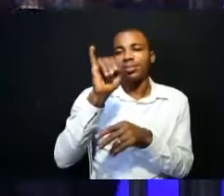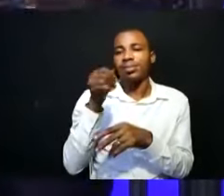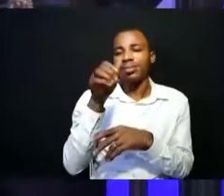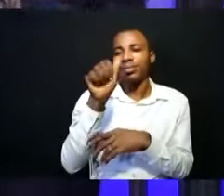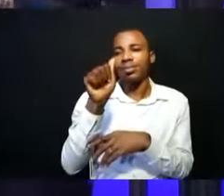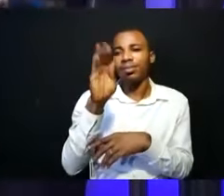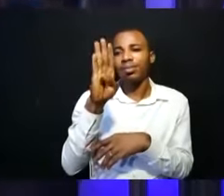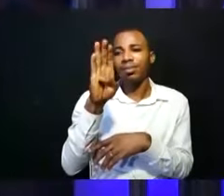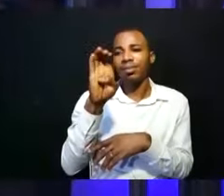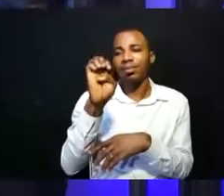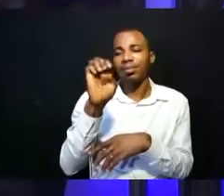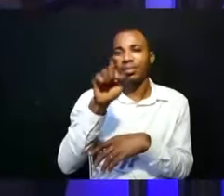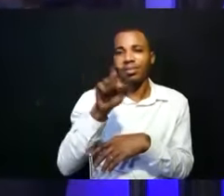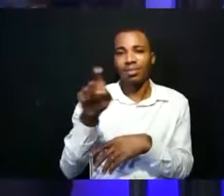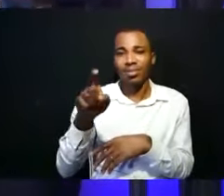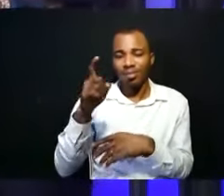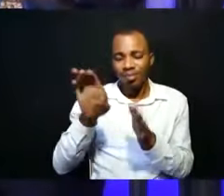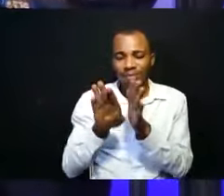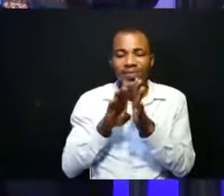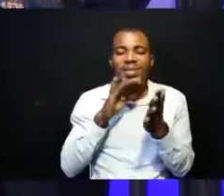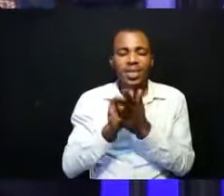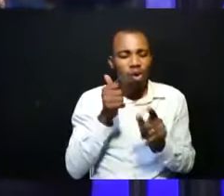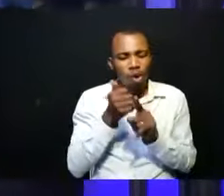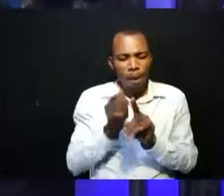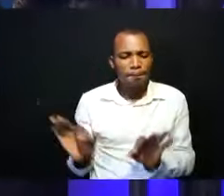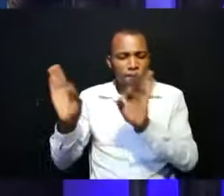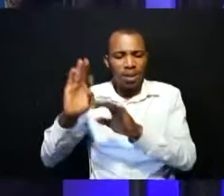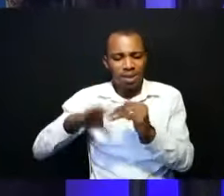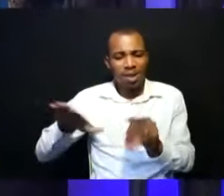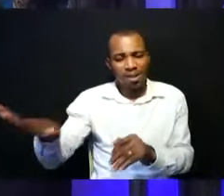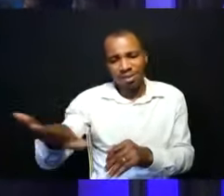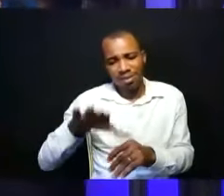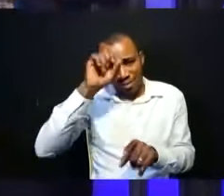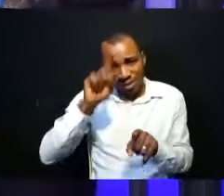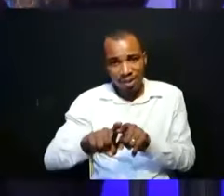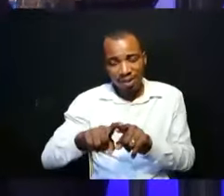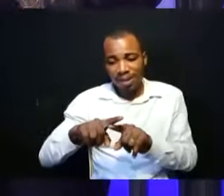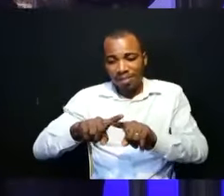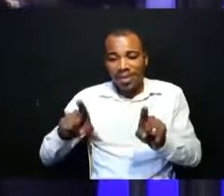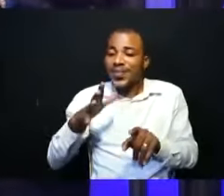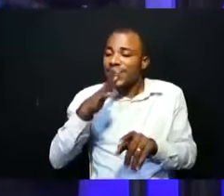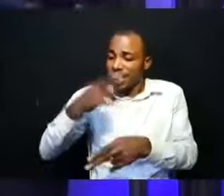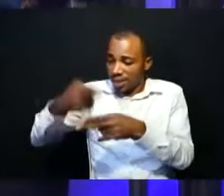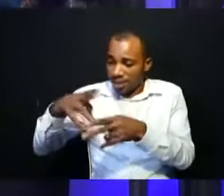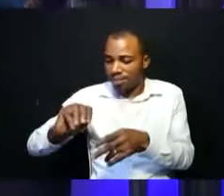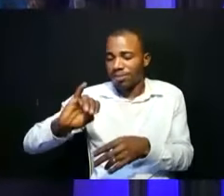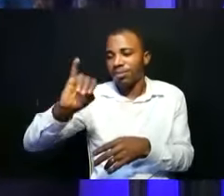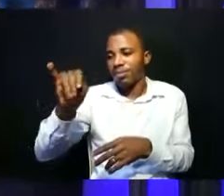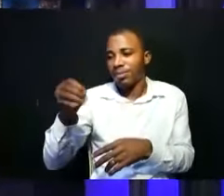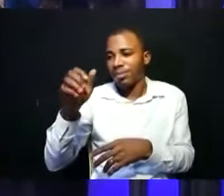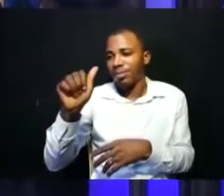his brothers. His mother named him Jabez. Do you know what they told Jabez? Saying,